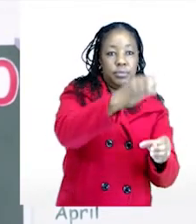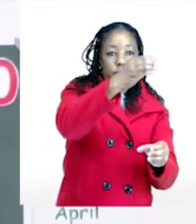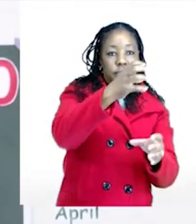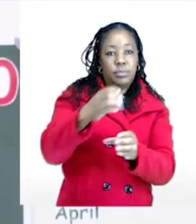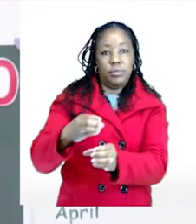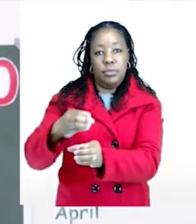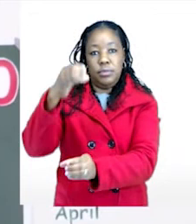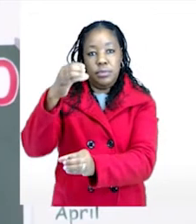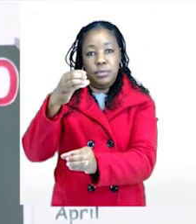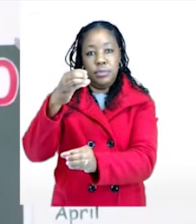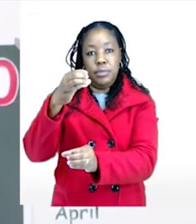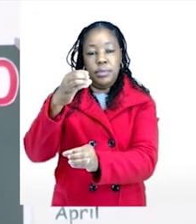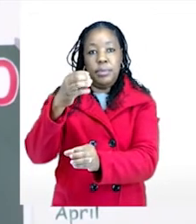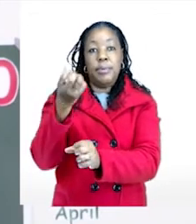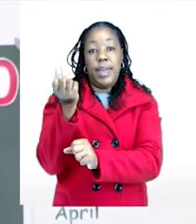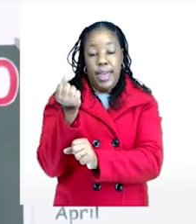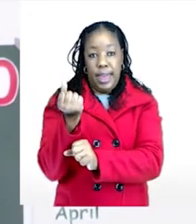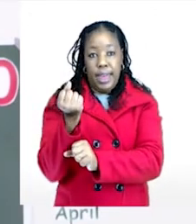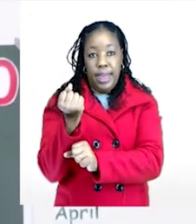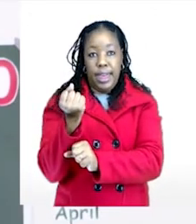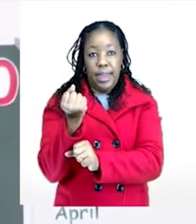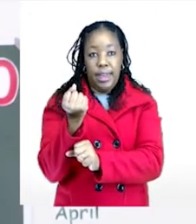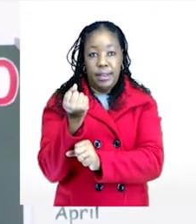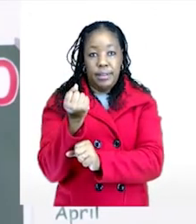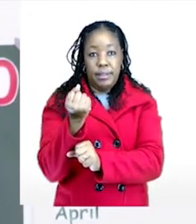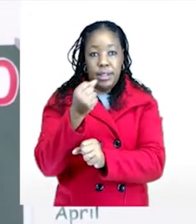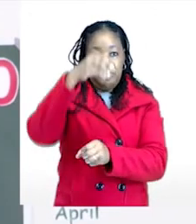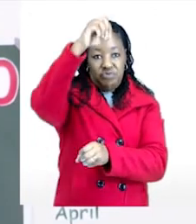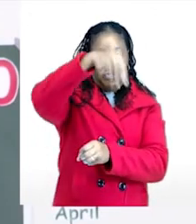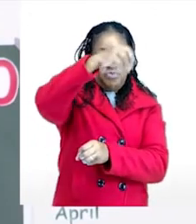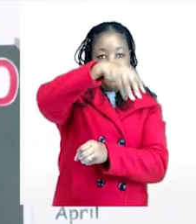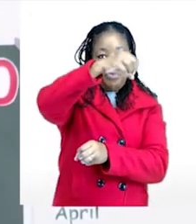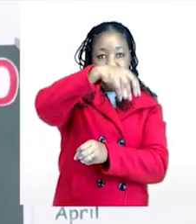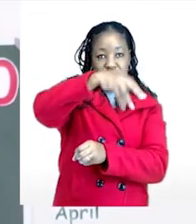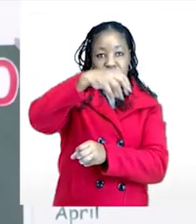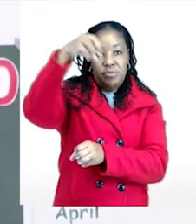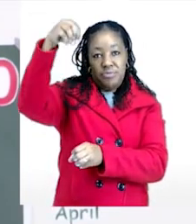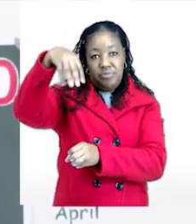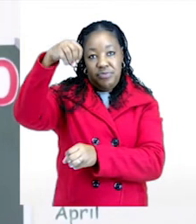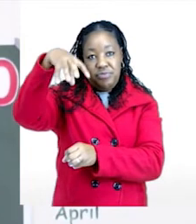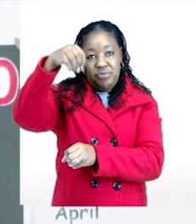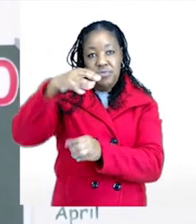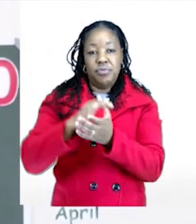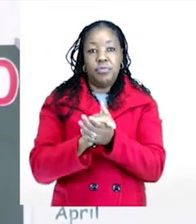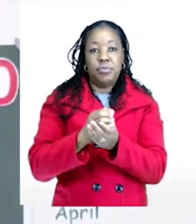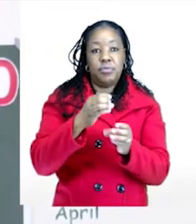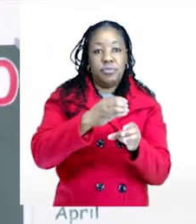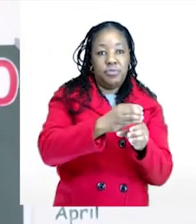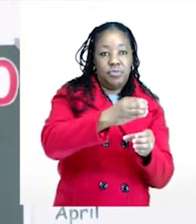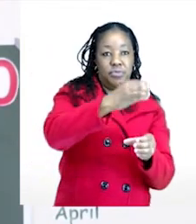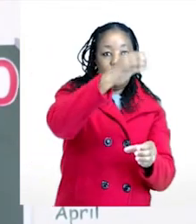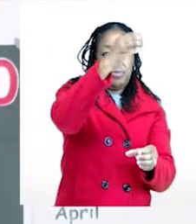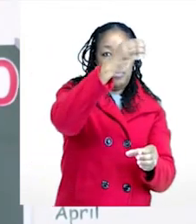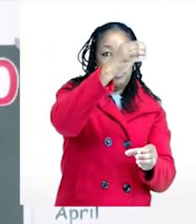two containers. The containers are exactly the same height. They